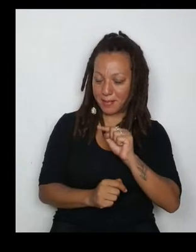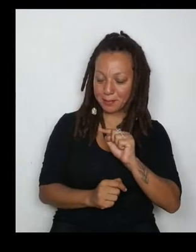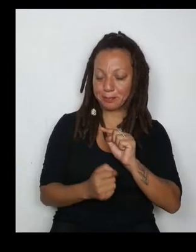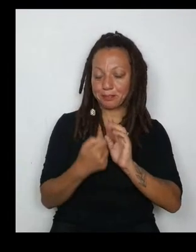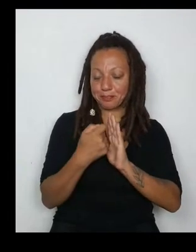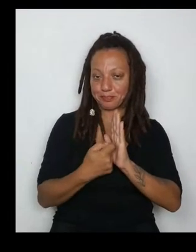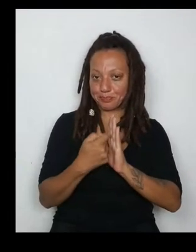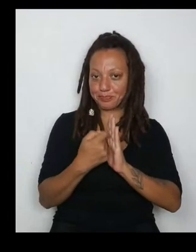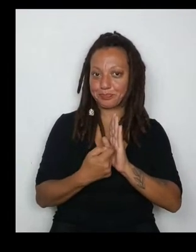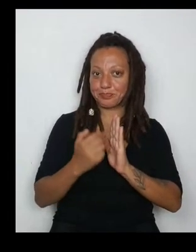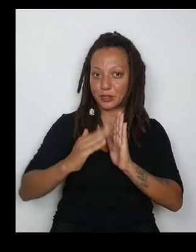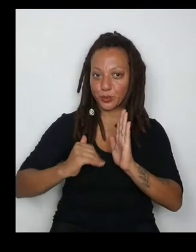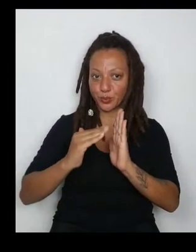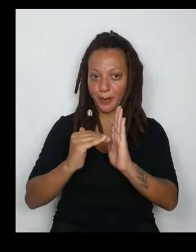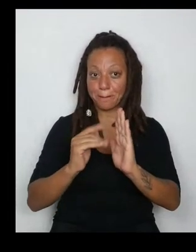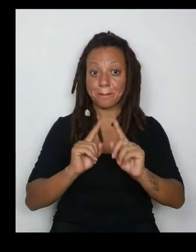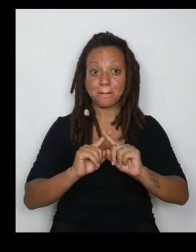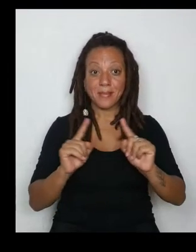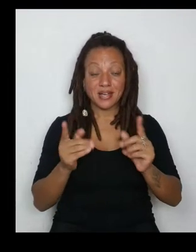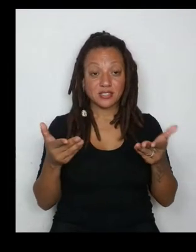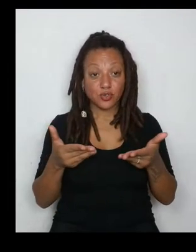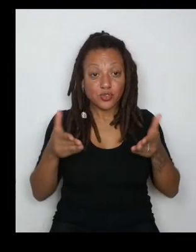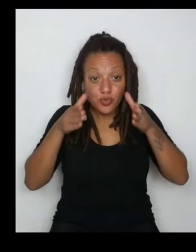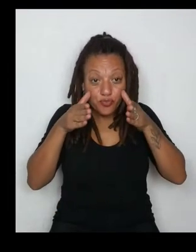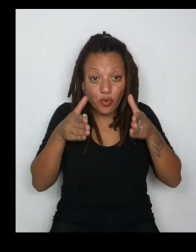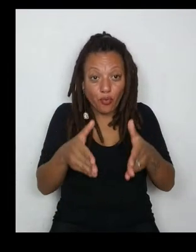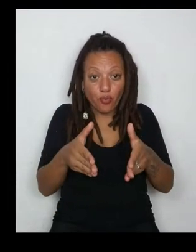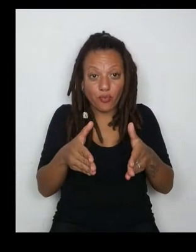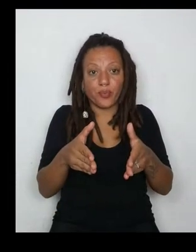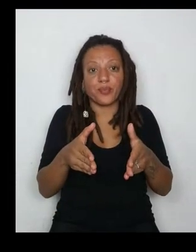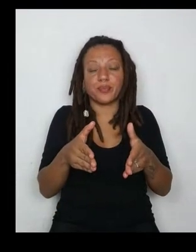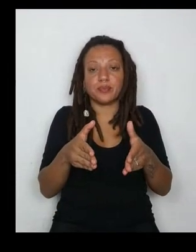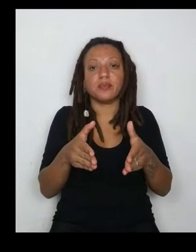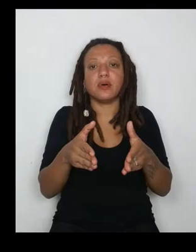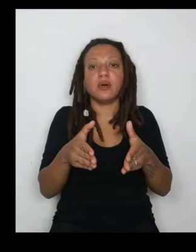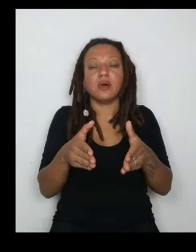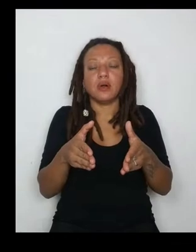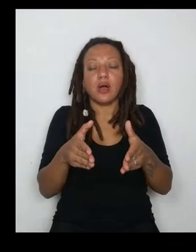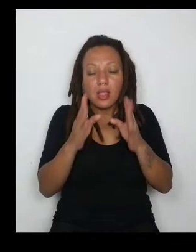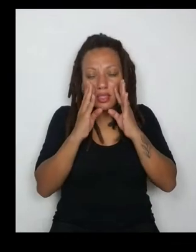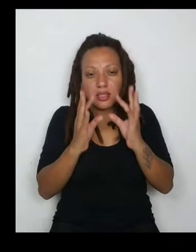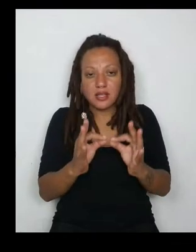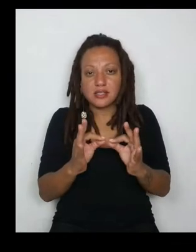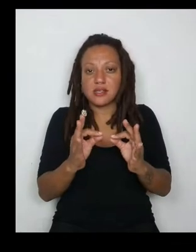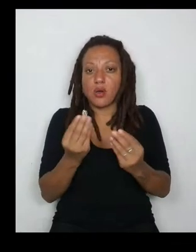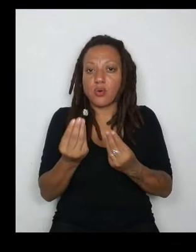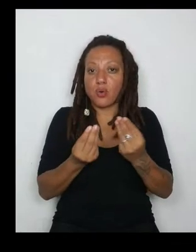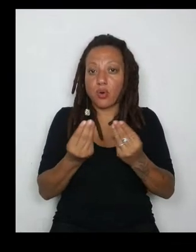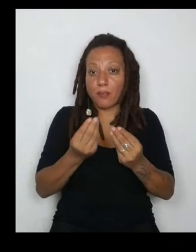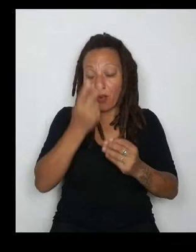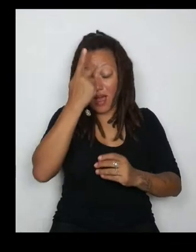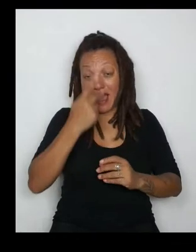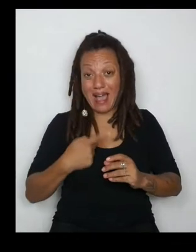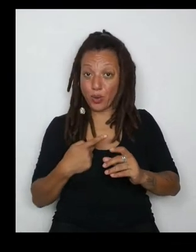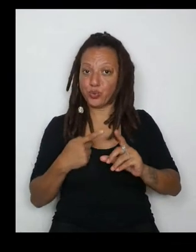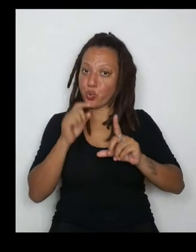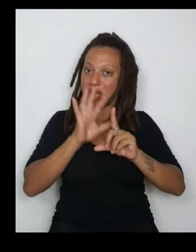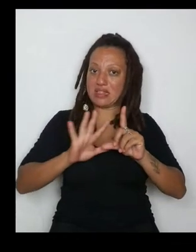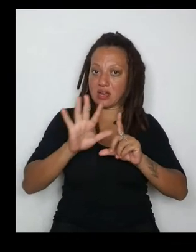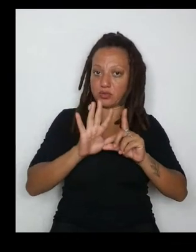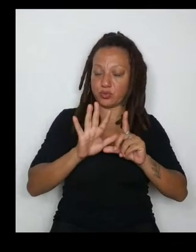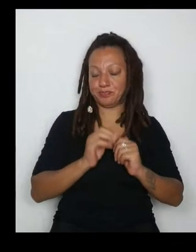relation to um to uh the self-portrait and what happens when you have this kind of